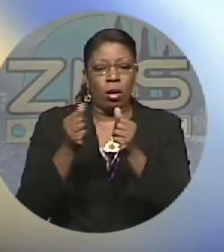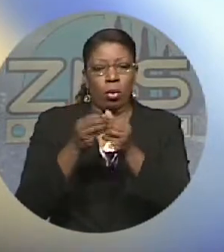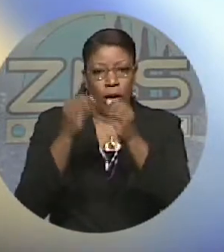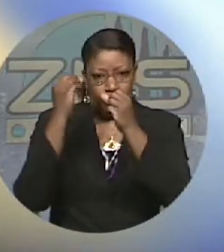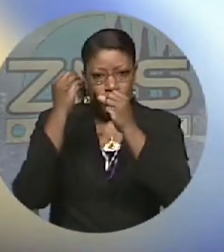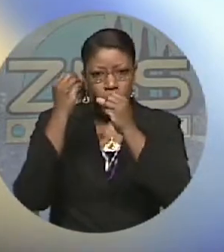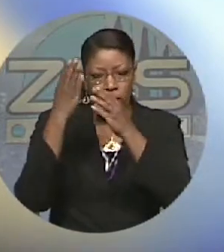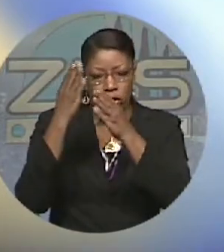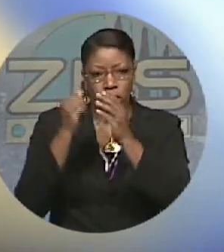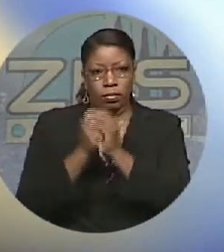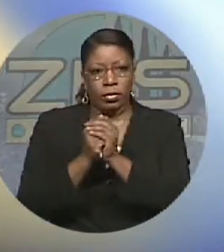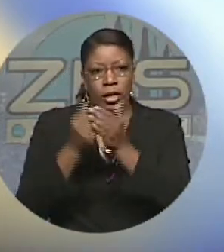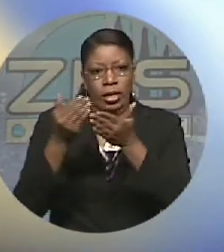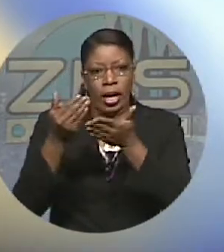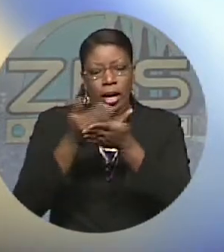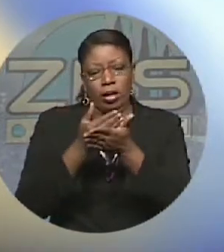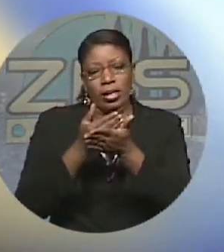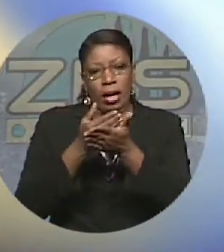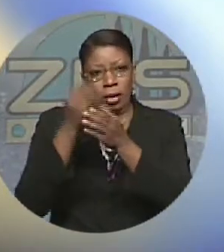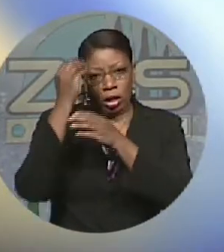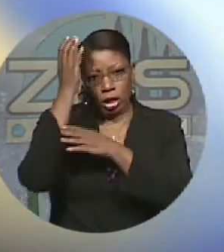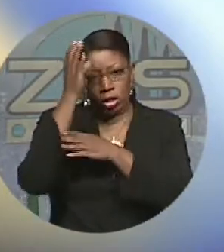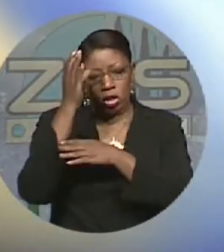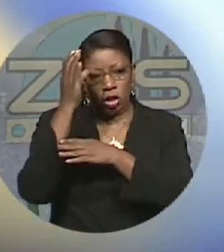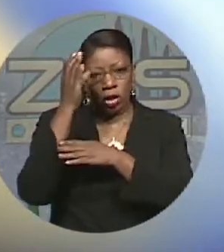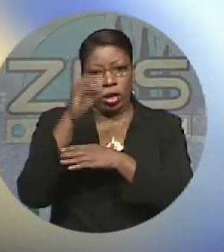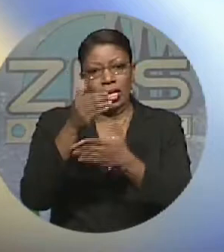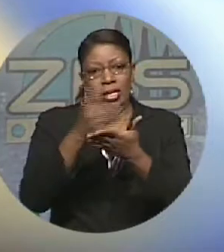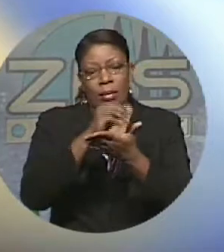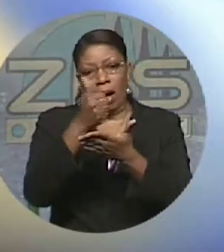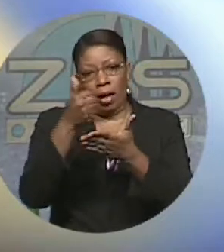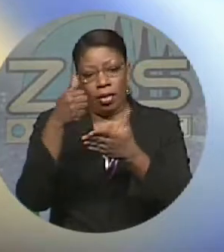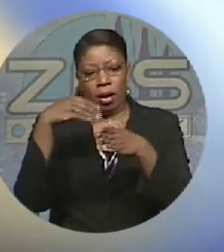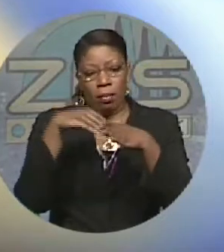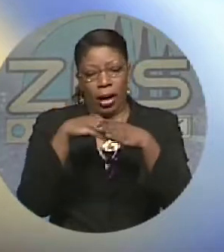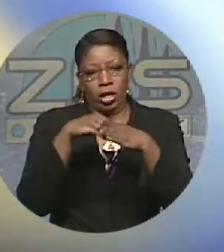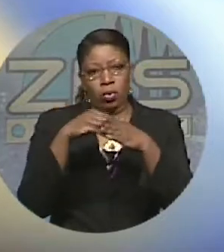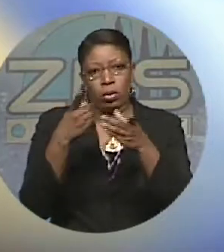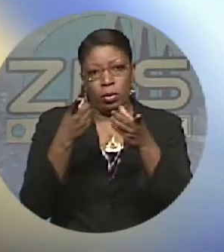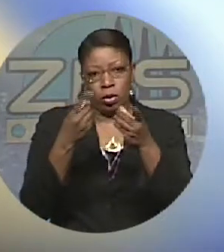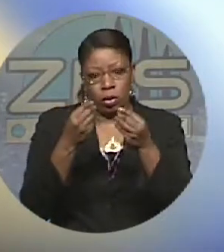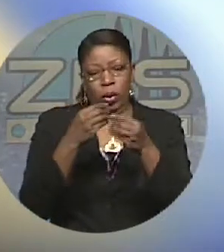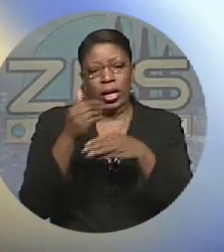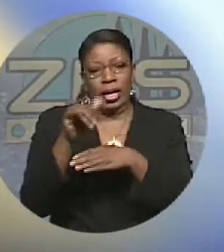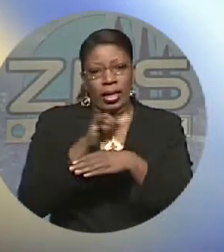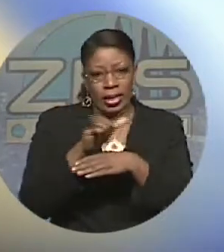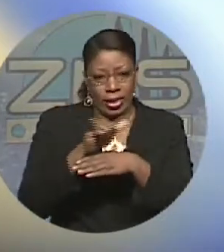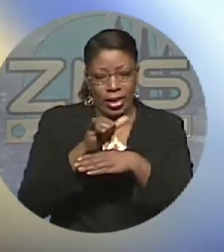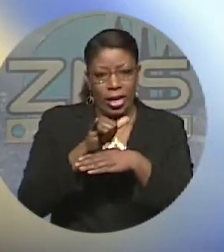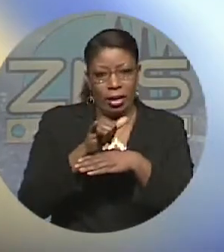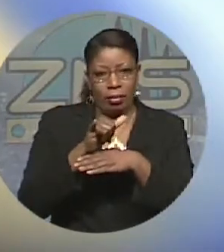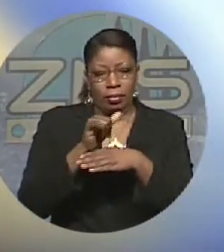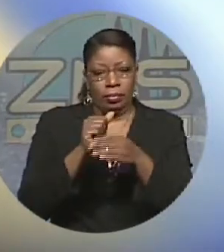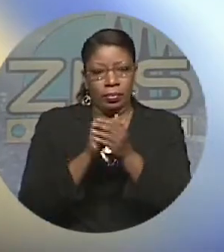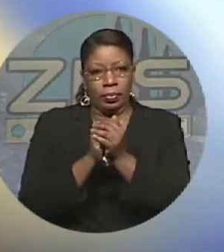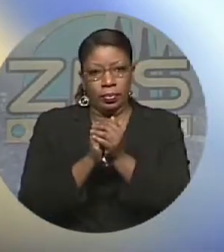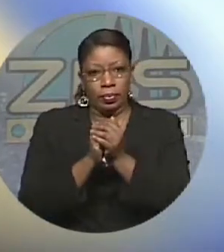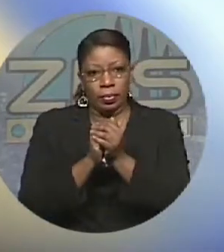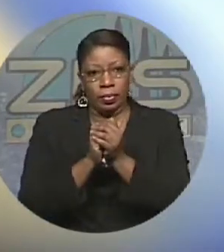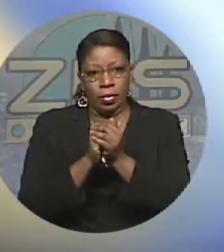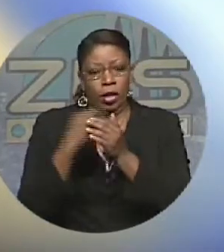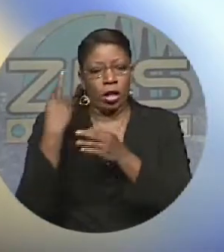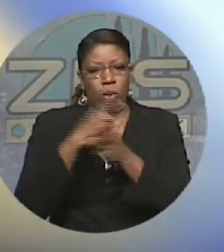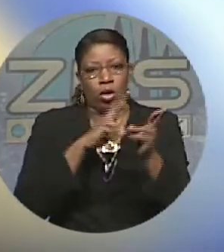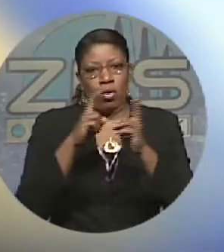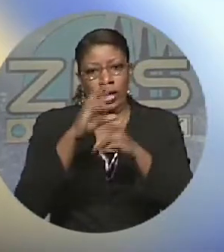announcement raises some concerns that other banks may follow suit as they head into the first quarter of the next fiscal year, which began November 1. We already